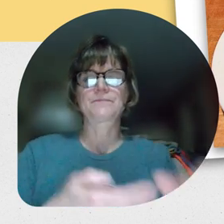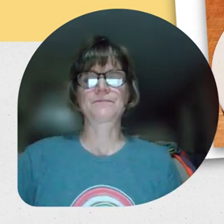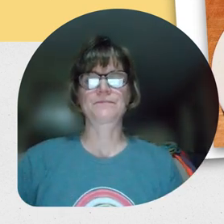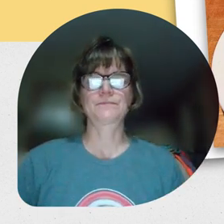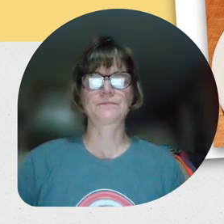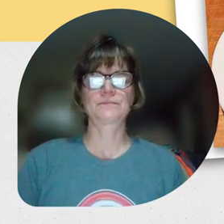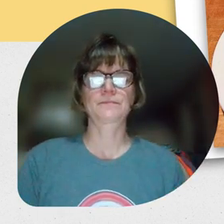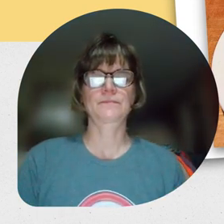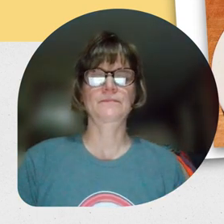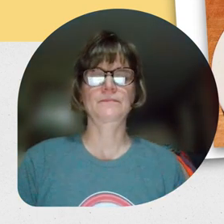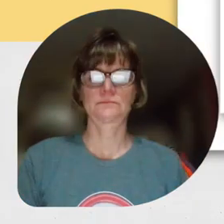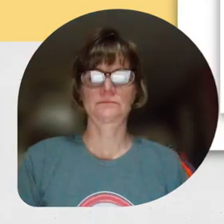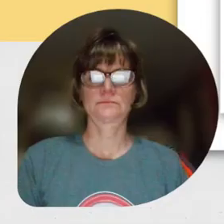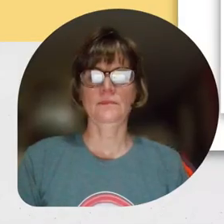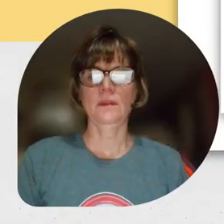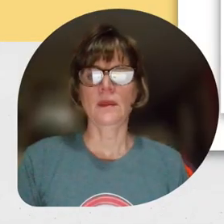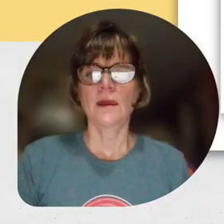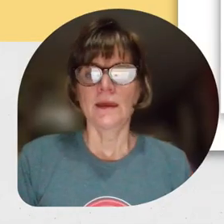cake.